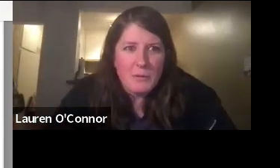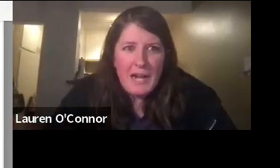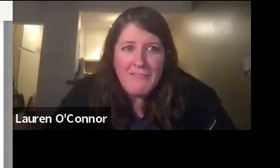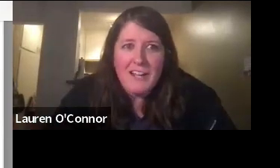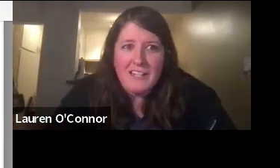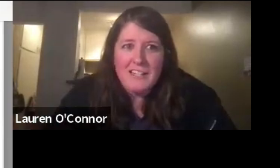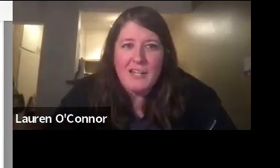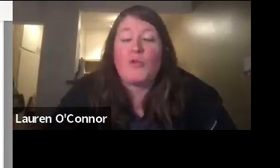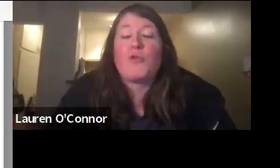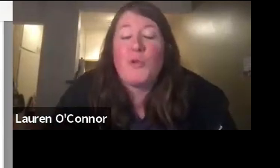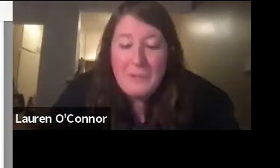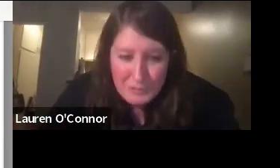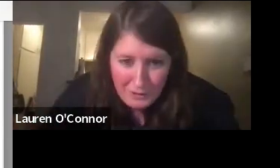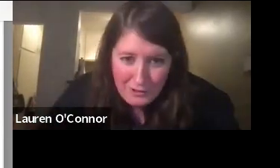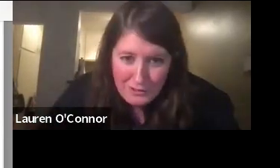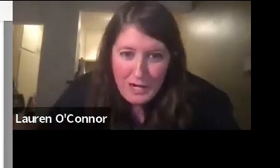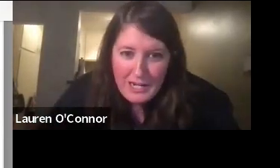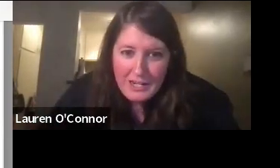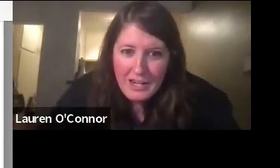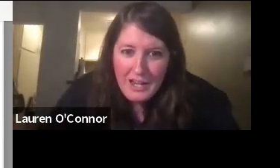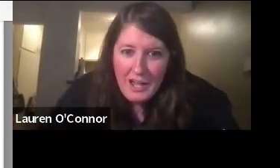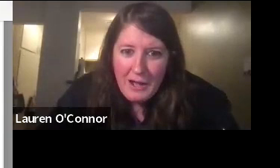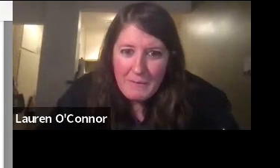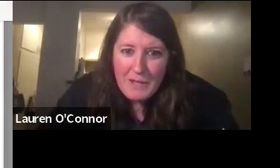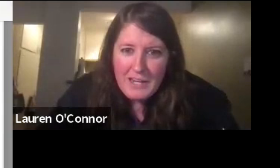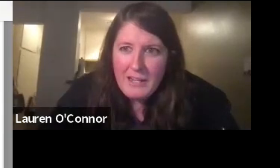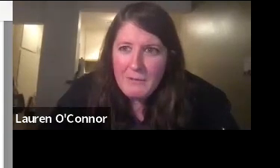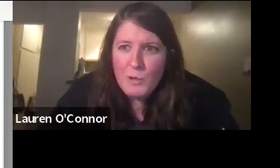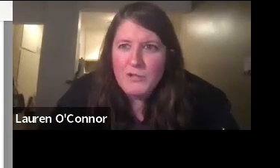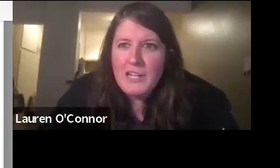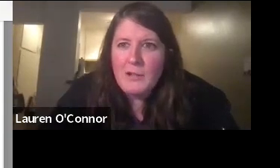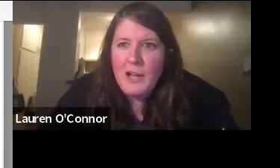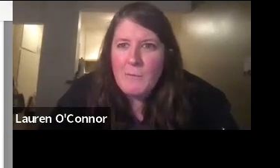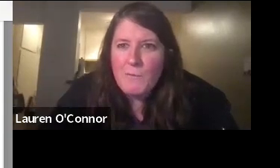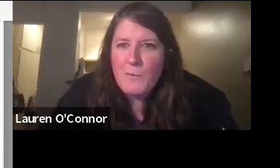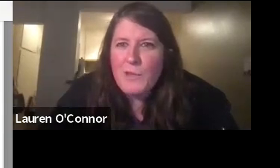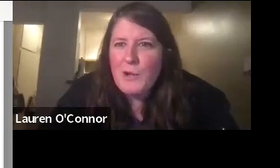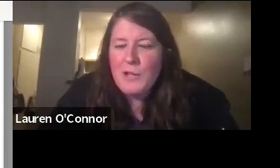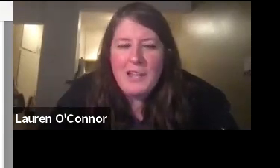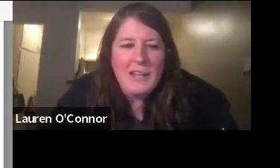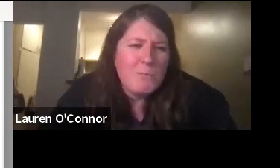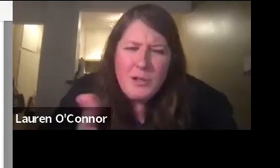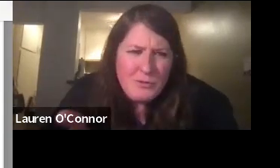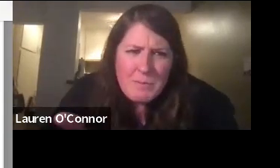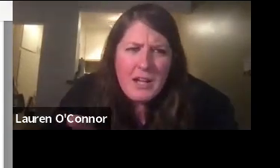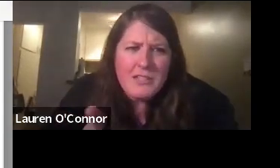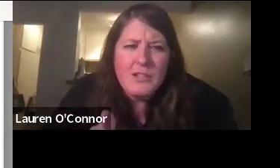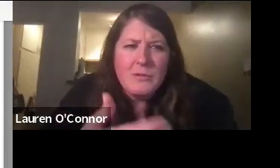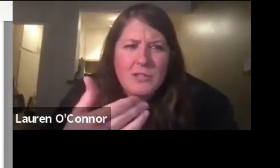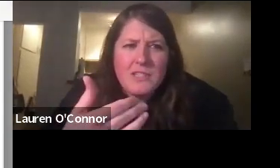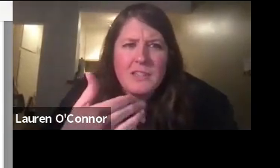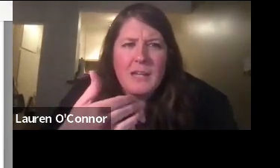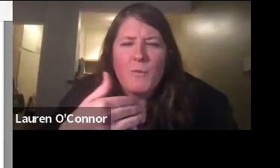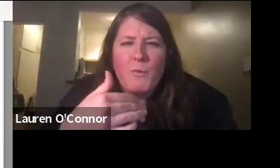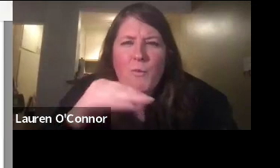other people, but I find it incredibly hard to write. And I'm wondering, you know, and Paul's response